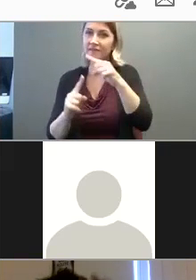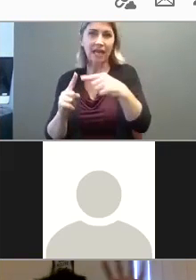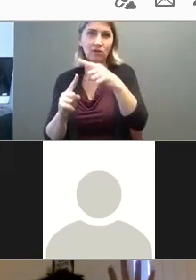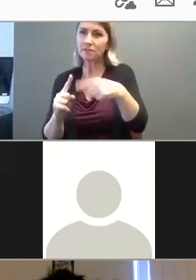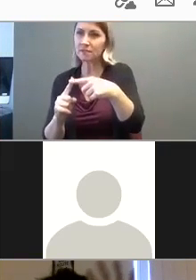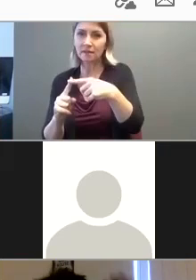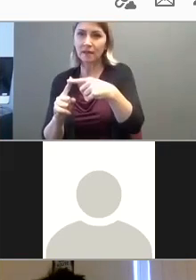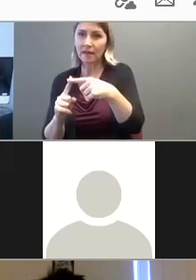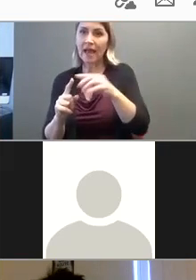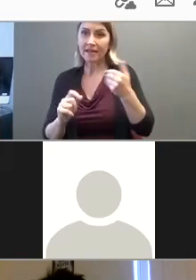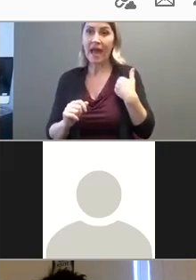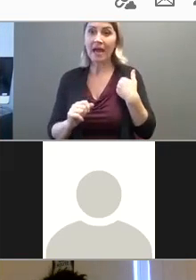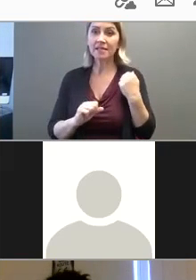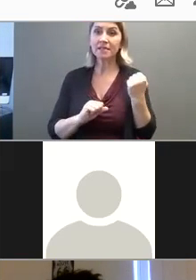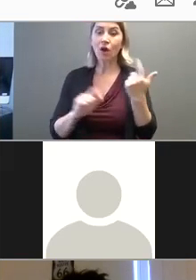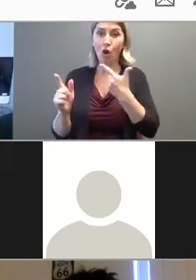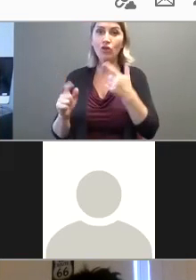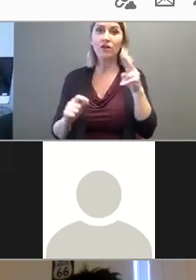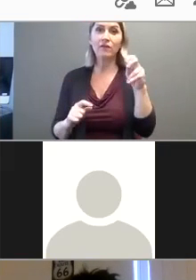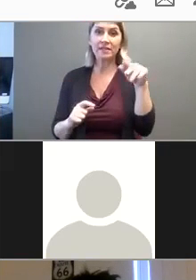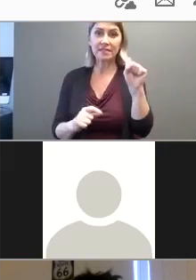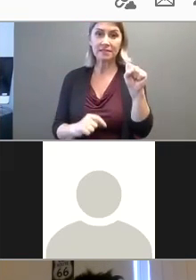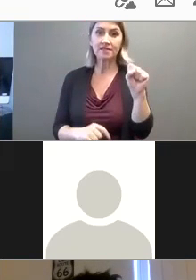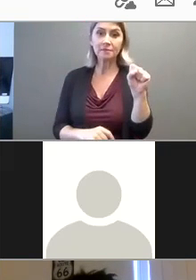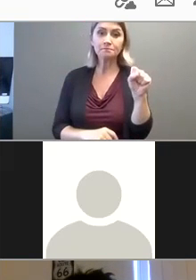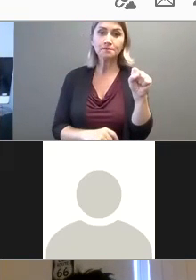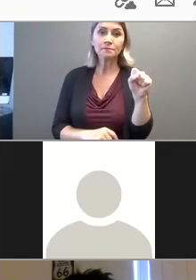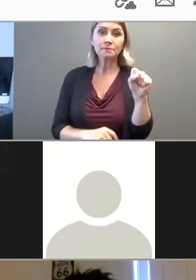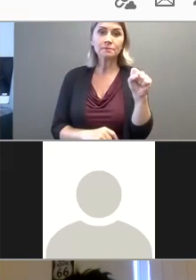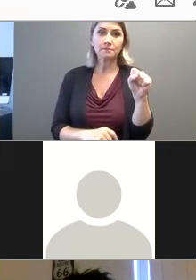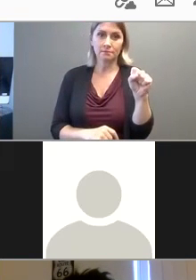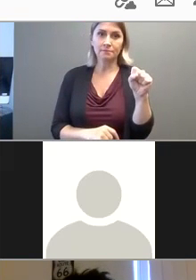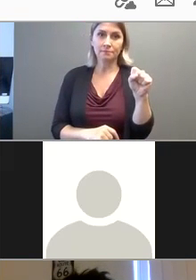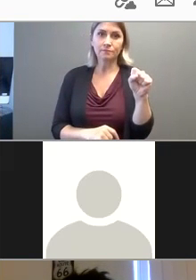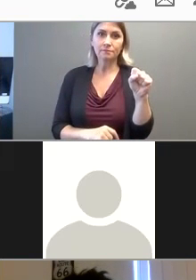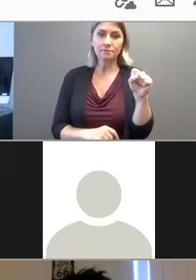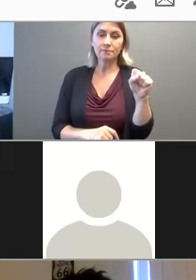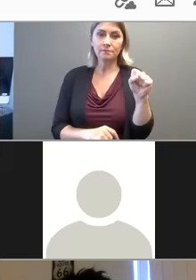and has all the vertices connected. Okay.